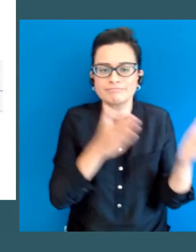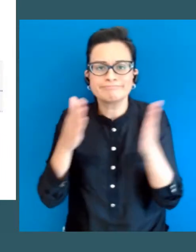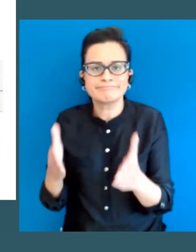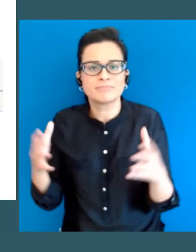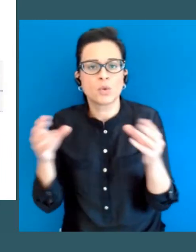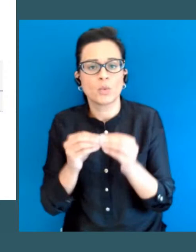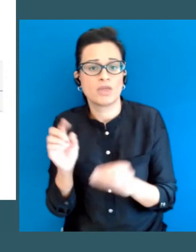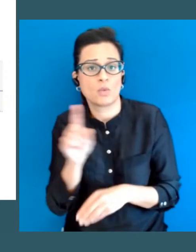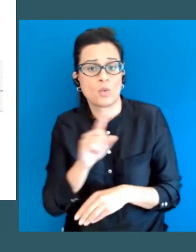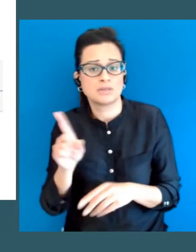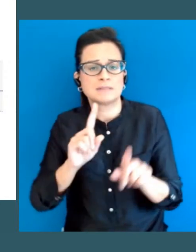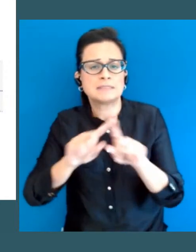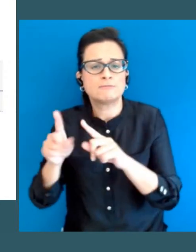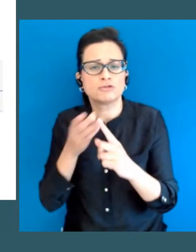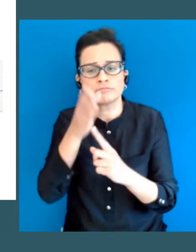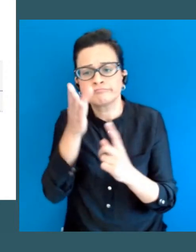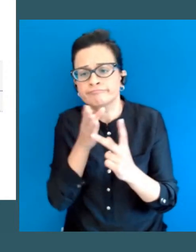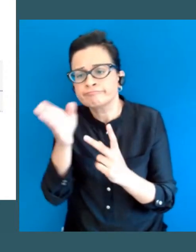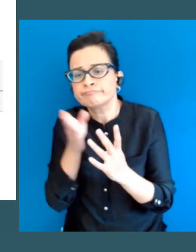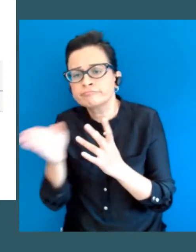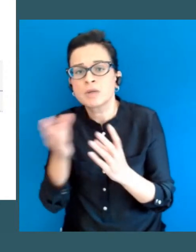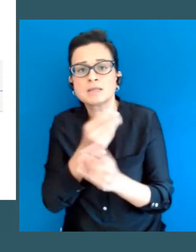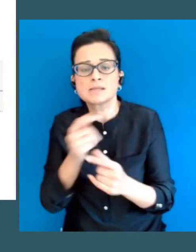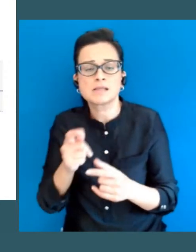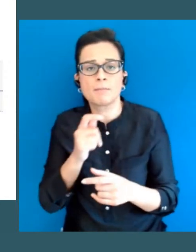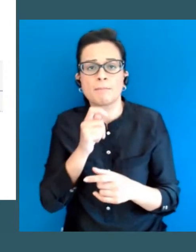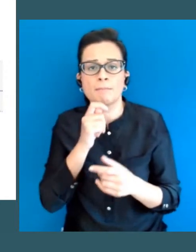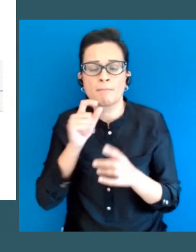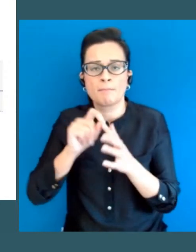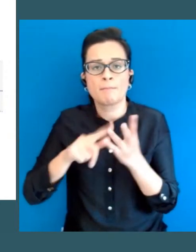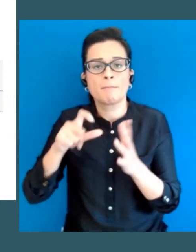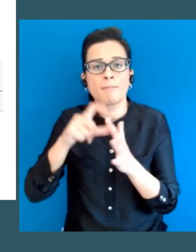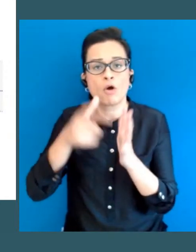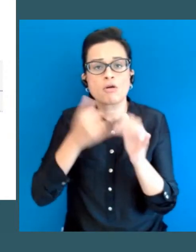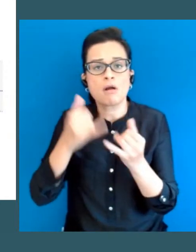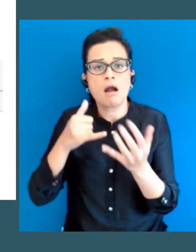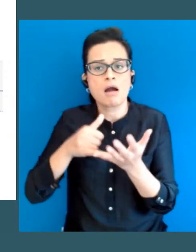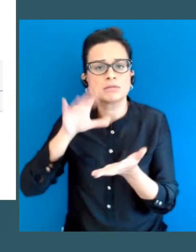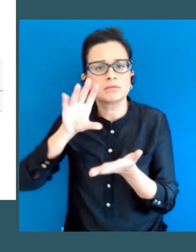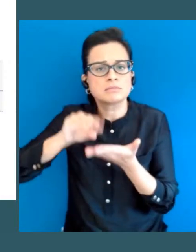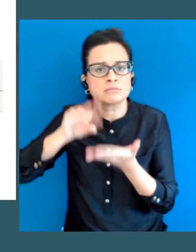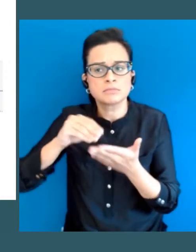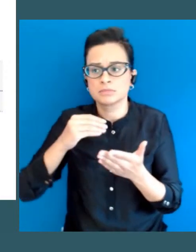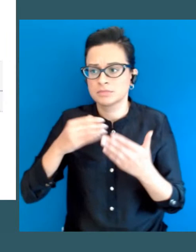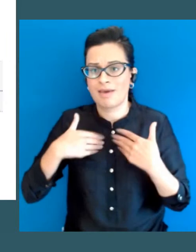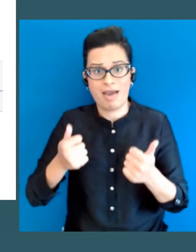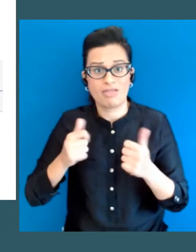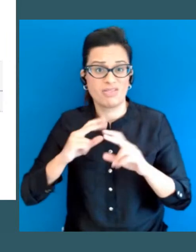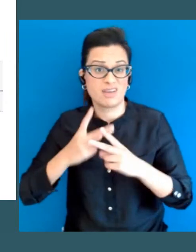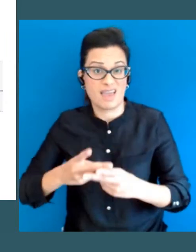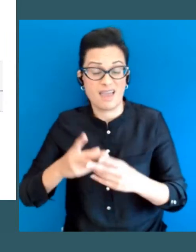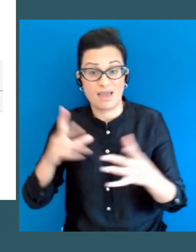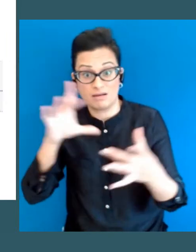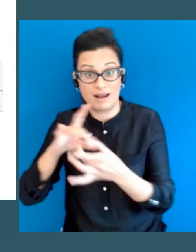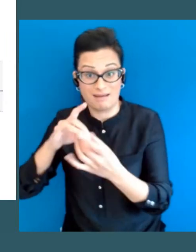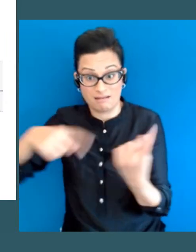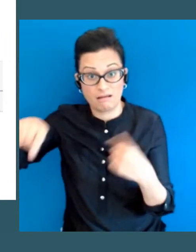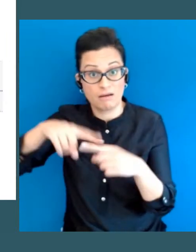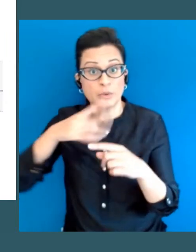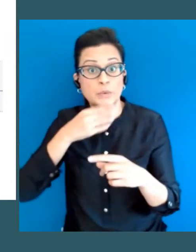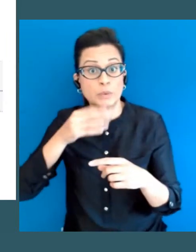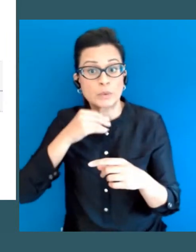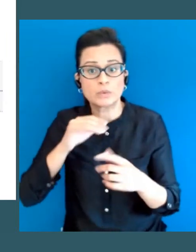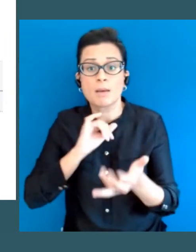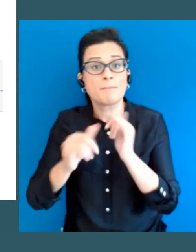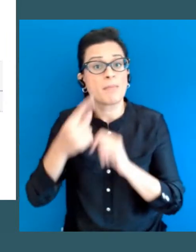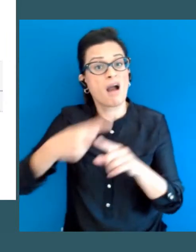ways. We've got some podcasts for healthcare professionals, which you will find on our website. If you've got half an hour free, if you're going